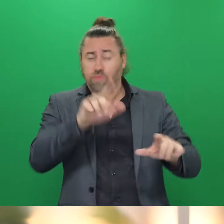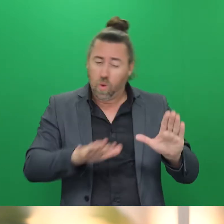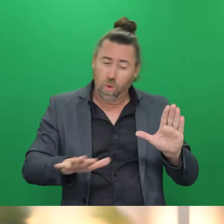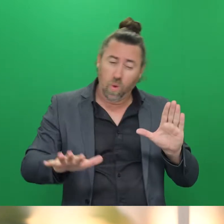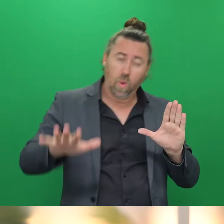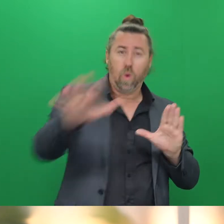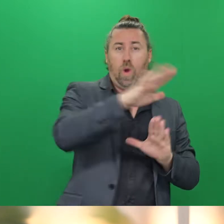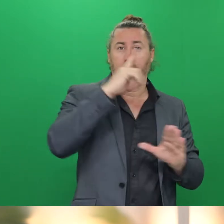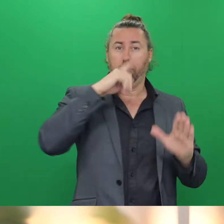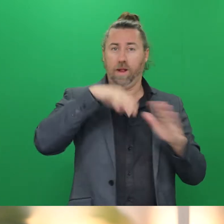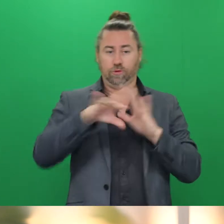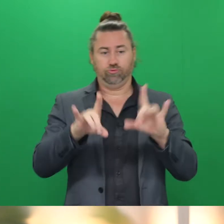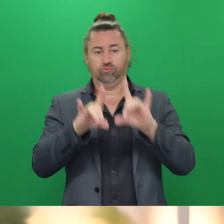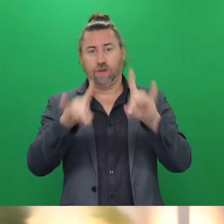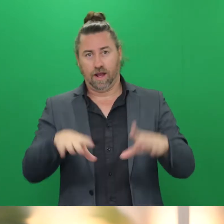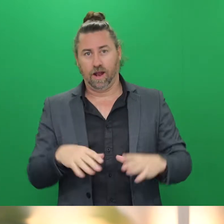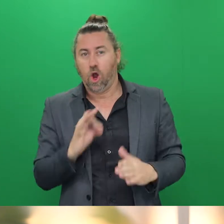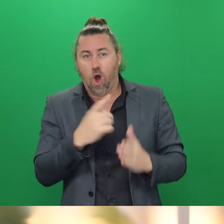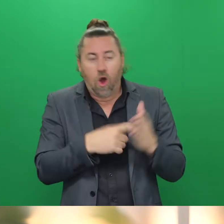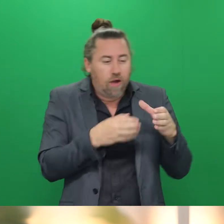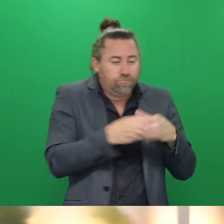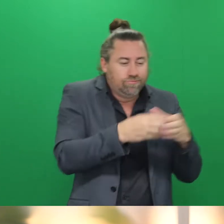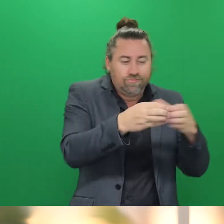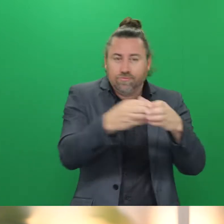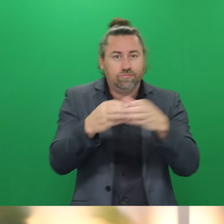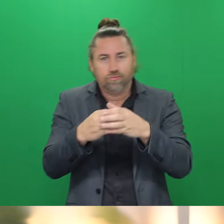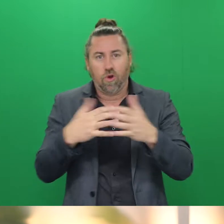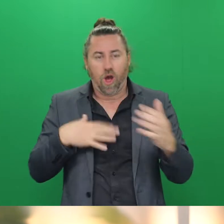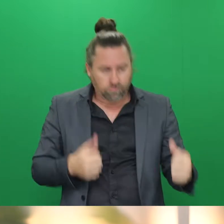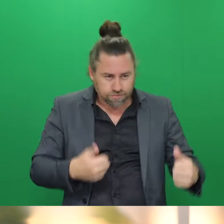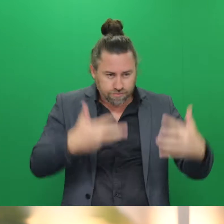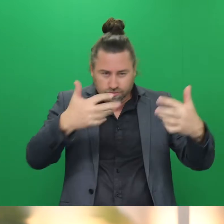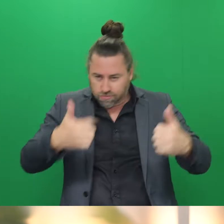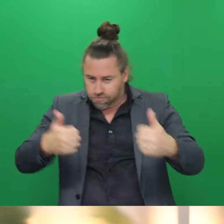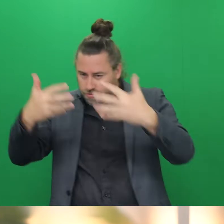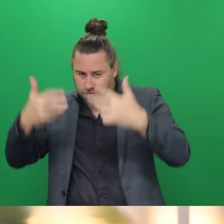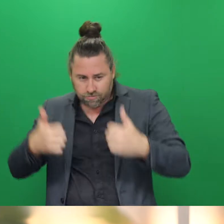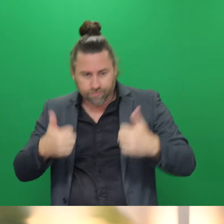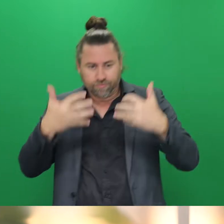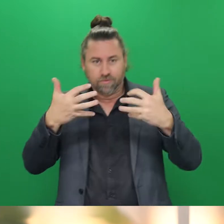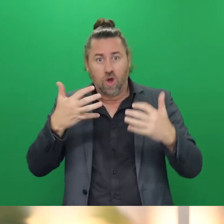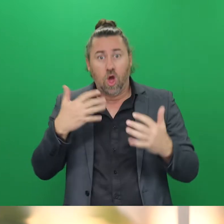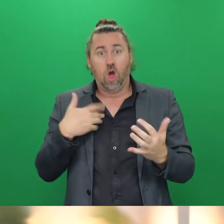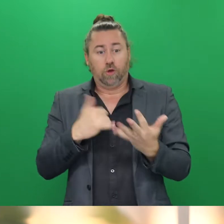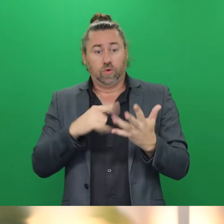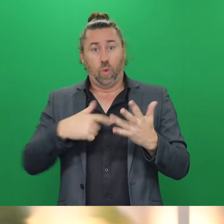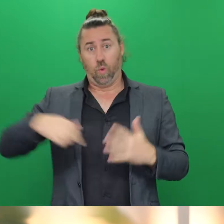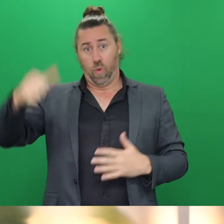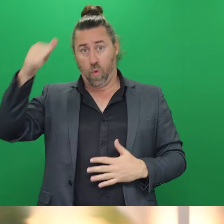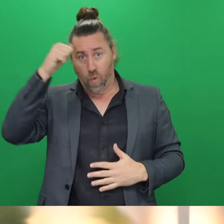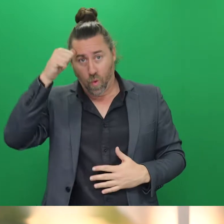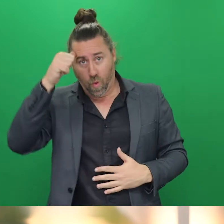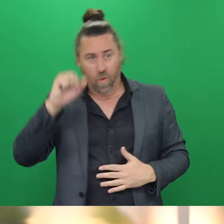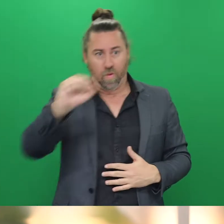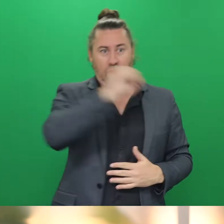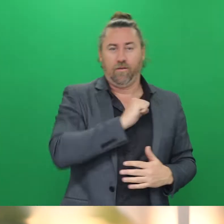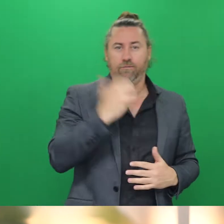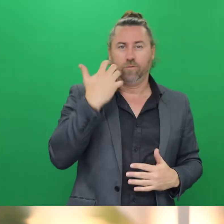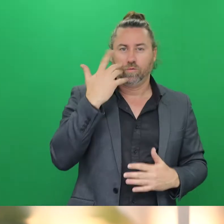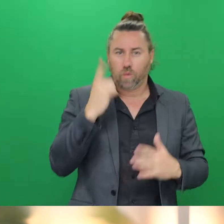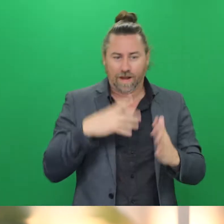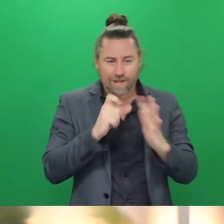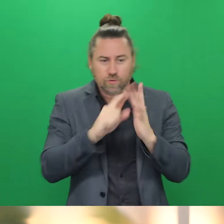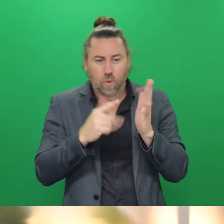details. And this high-quality data helps us understand the mental health challenges faced by Australians and